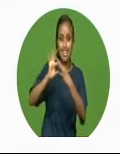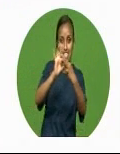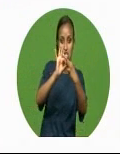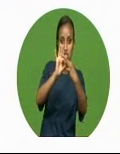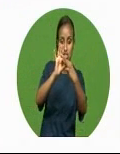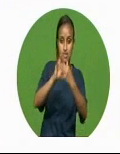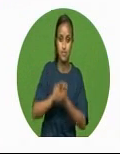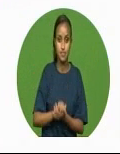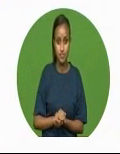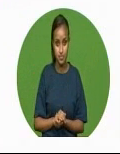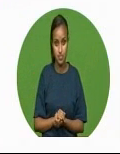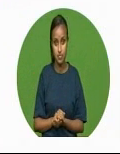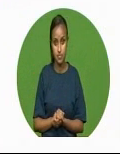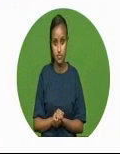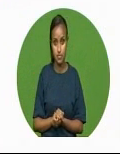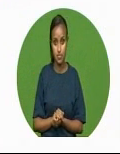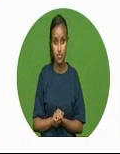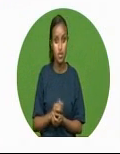of intersections.